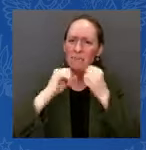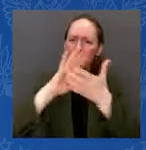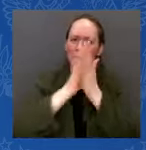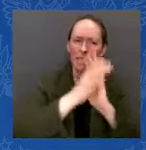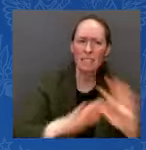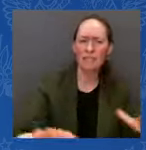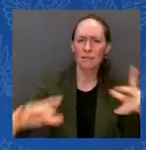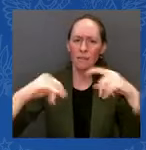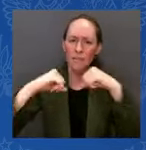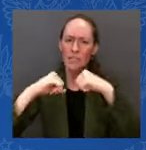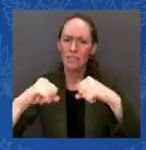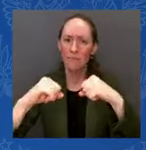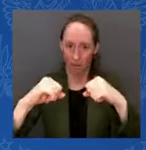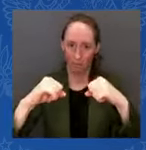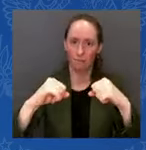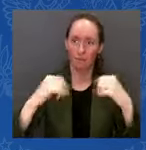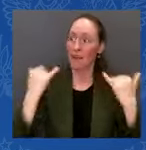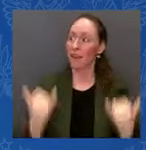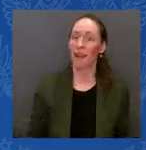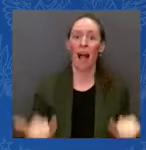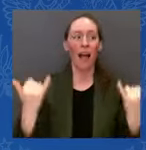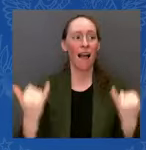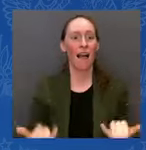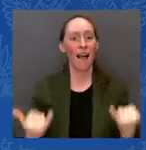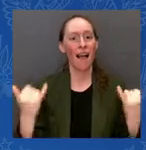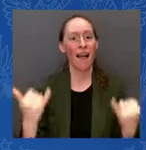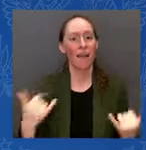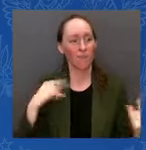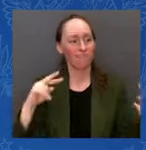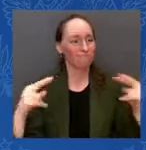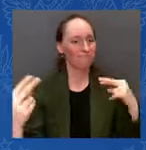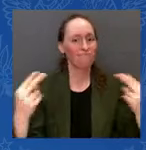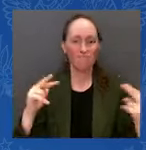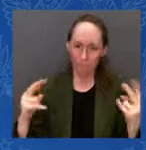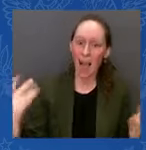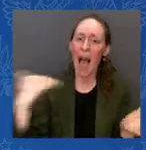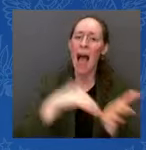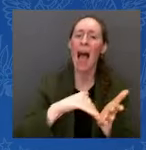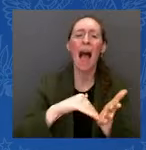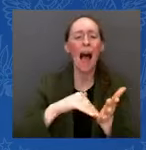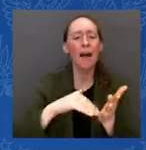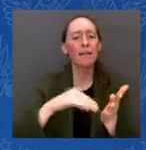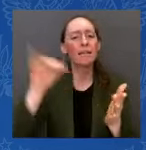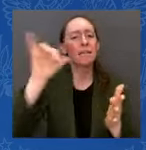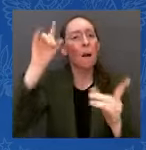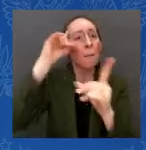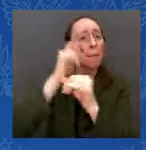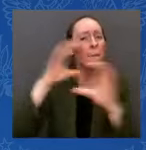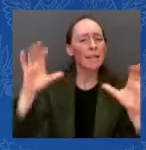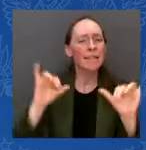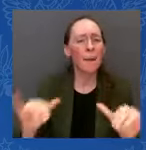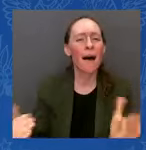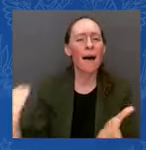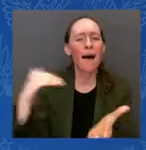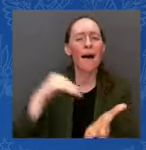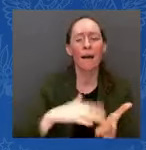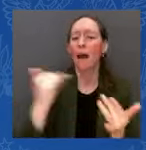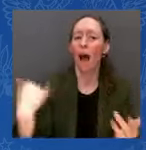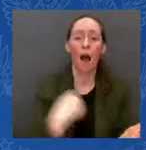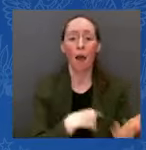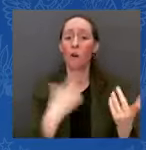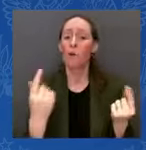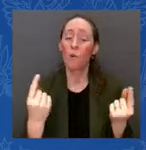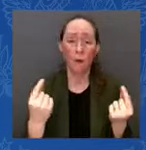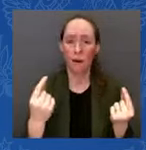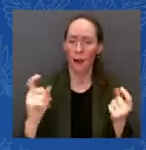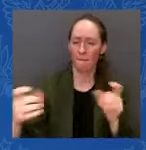purpose, and recognizing that to fulfill it, we must forge new kinds of relationships to meet new kinds of challenge, just